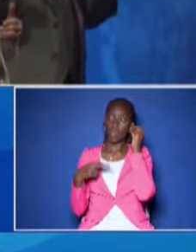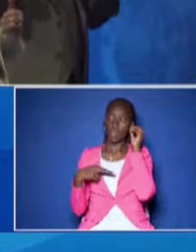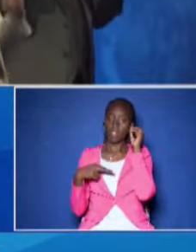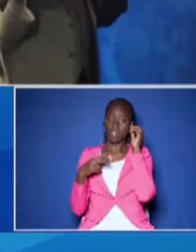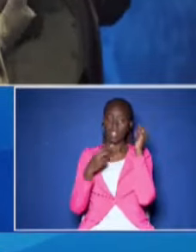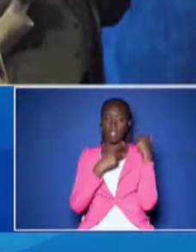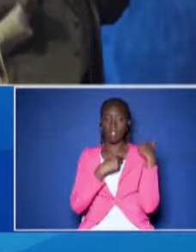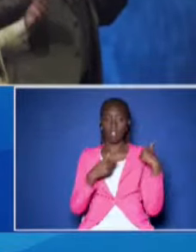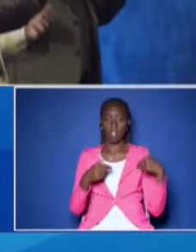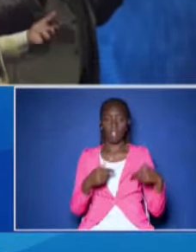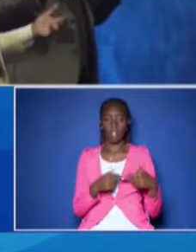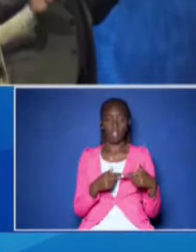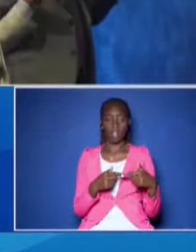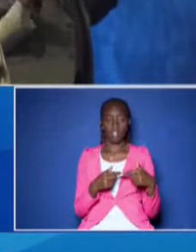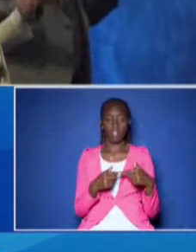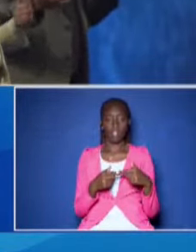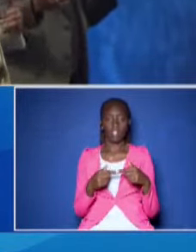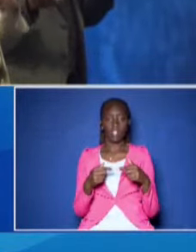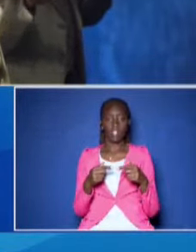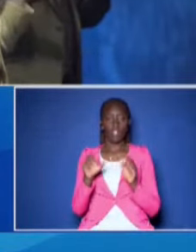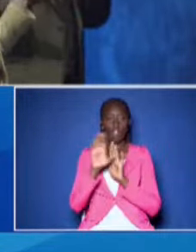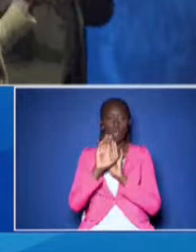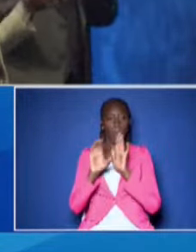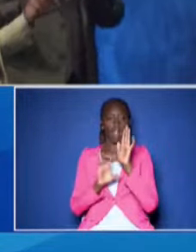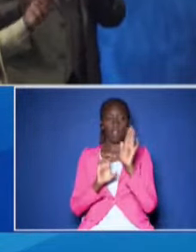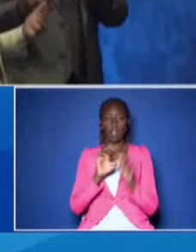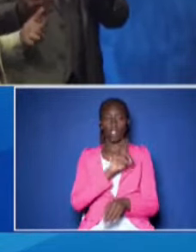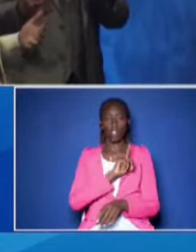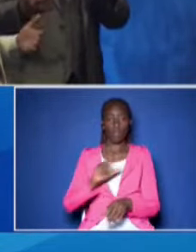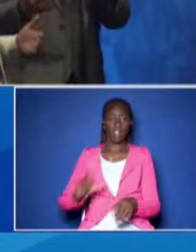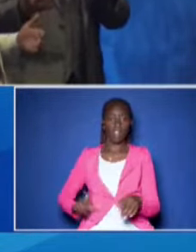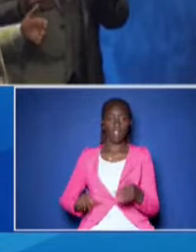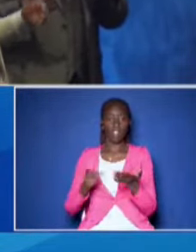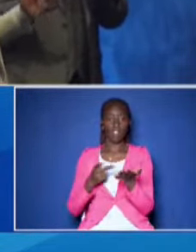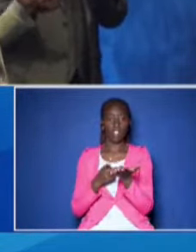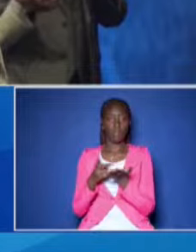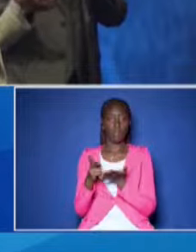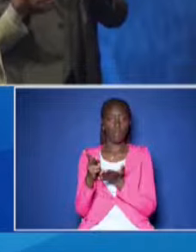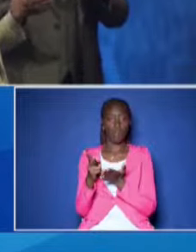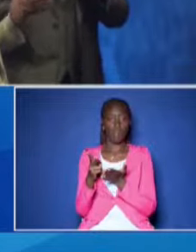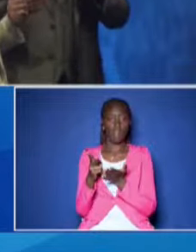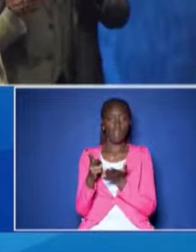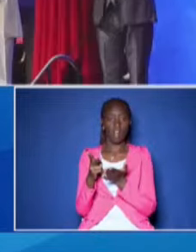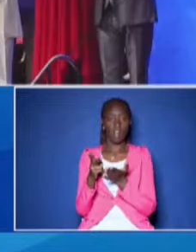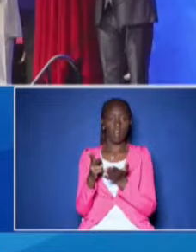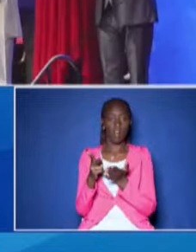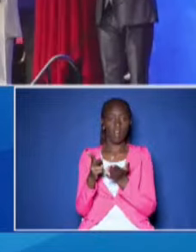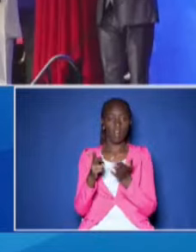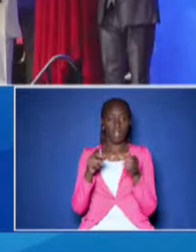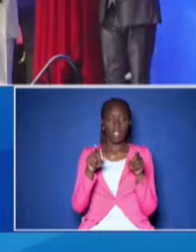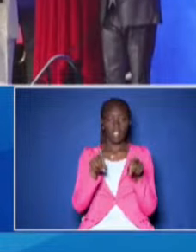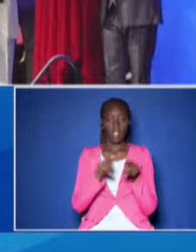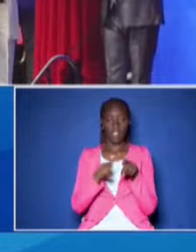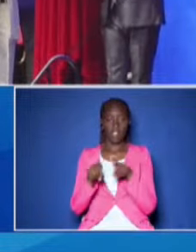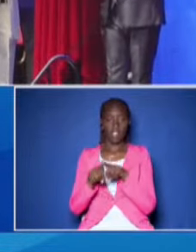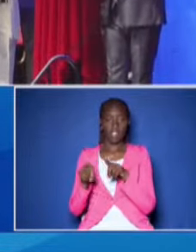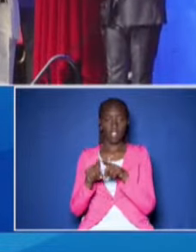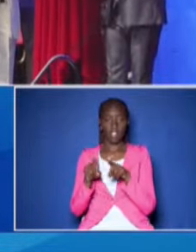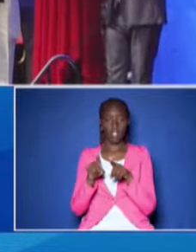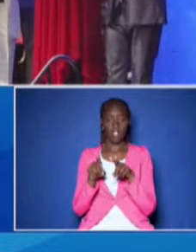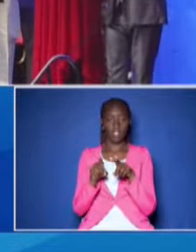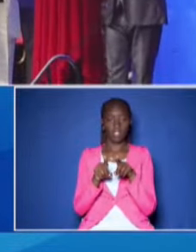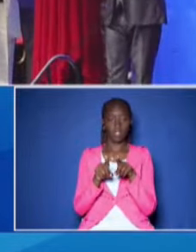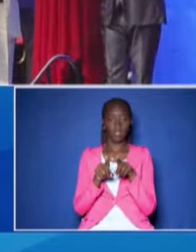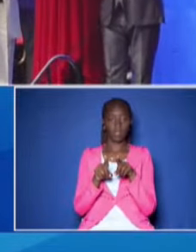heart the Commandment of the Lord is pure enlightening the eyes